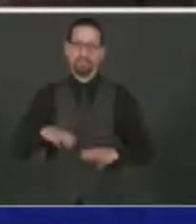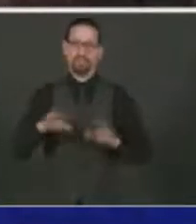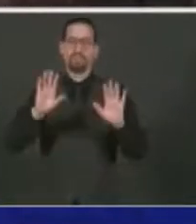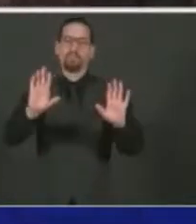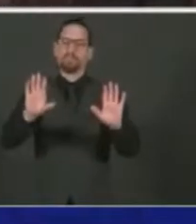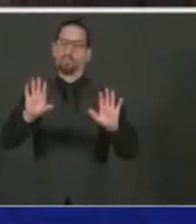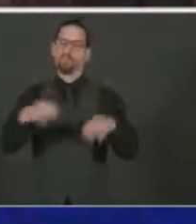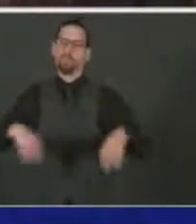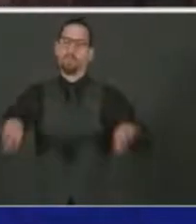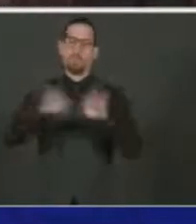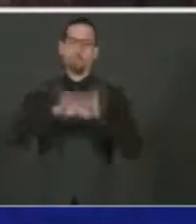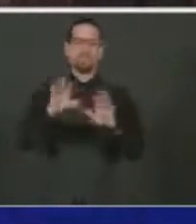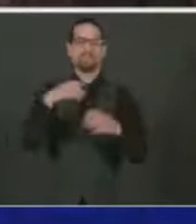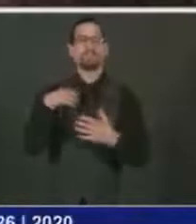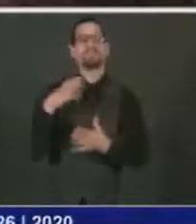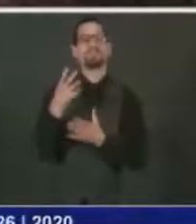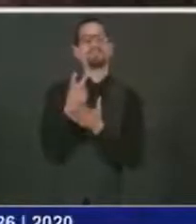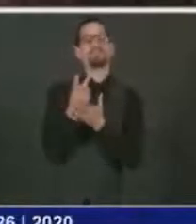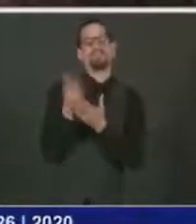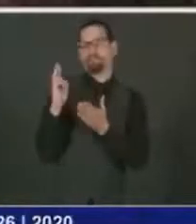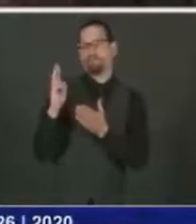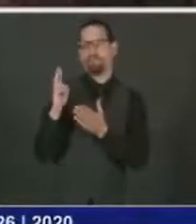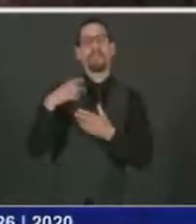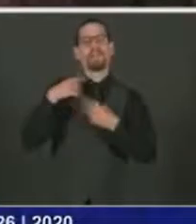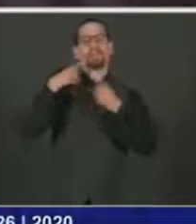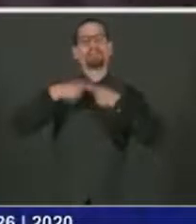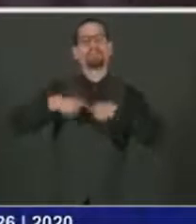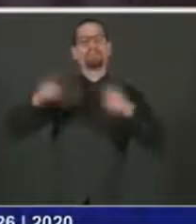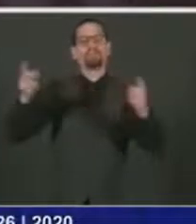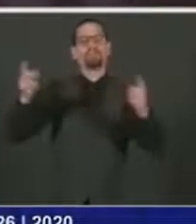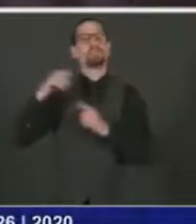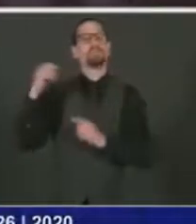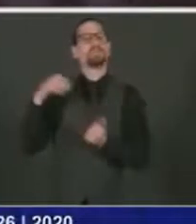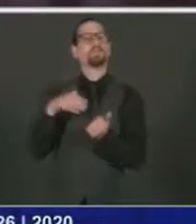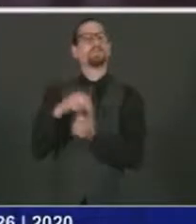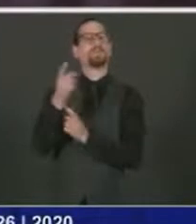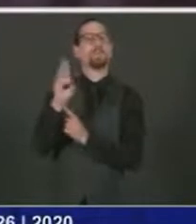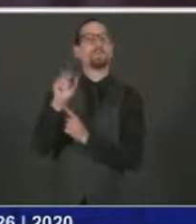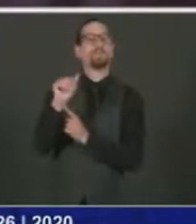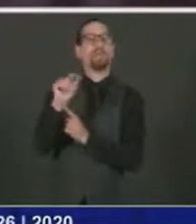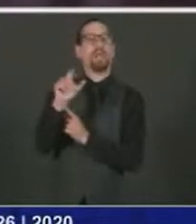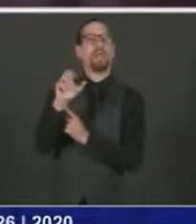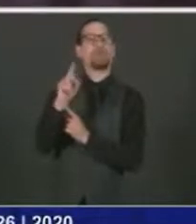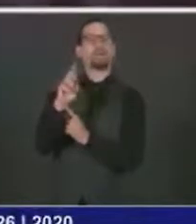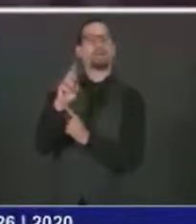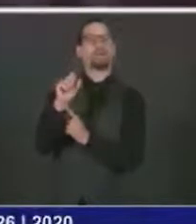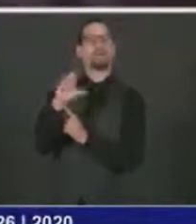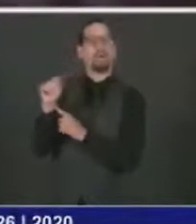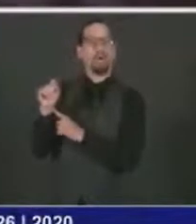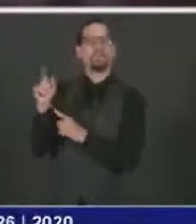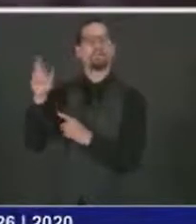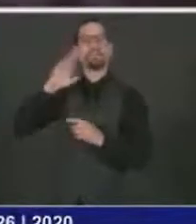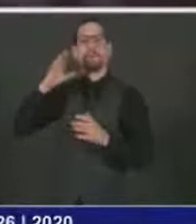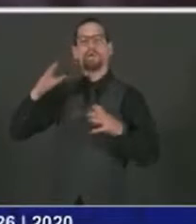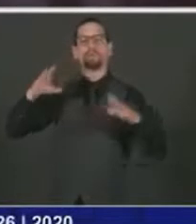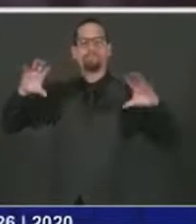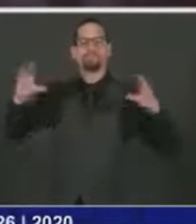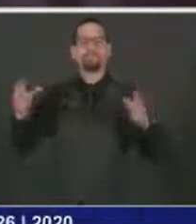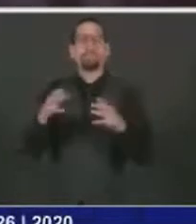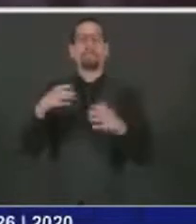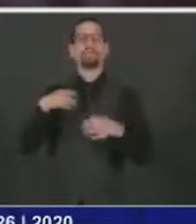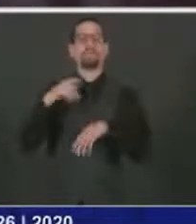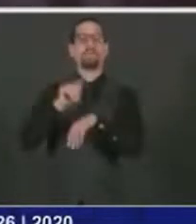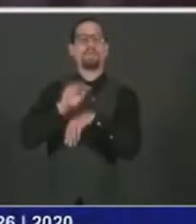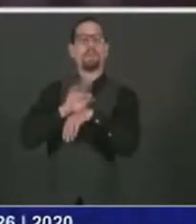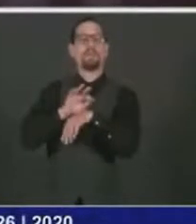convening for us a COVID-19 Pediatric Advisory Council. And a group of pediatricians, we called